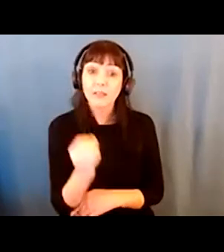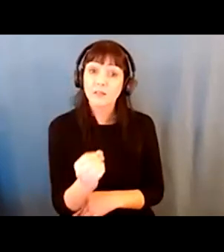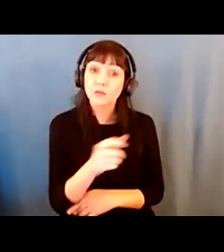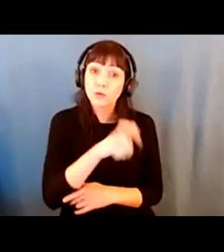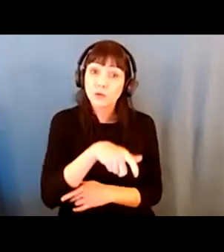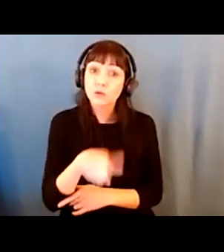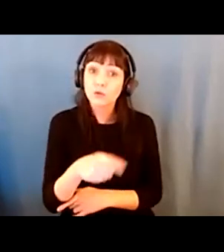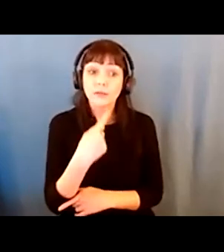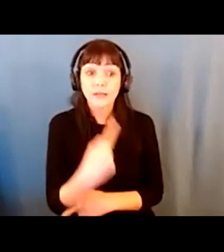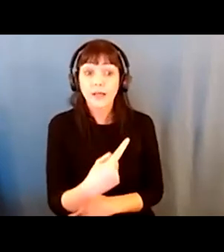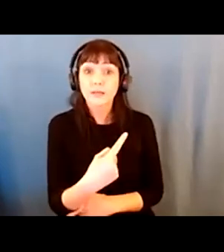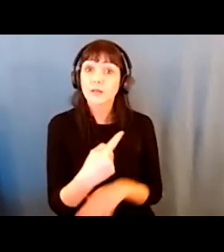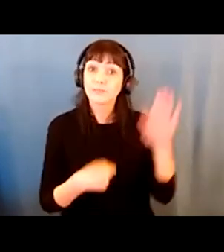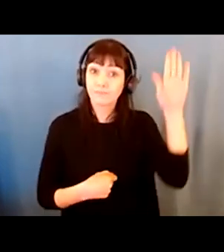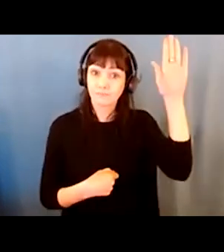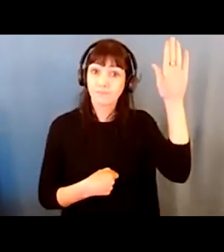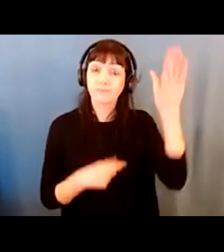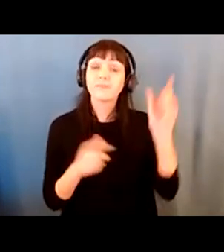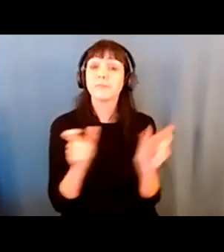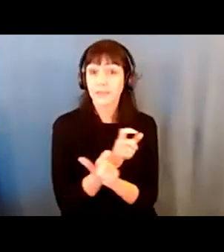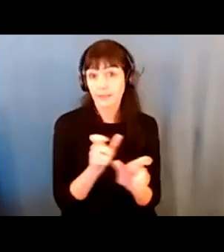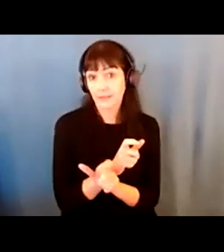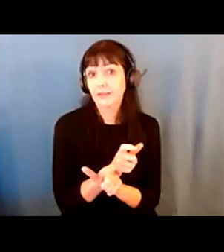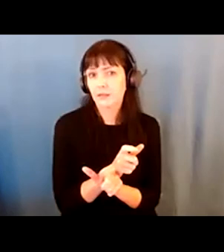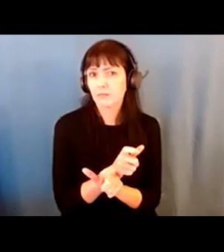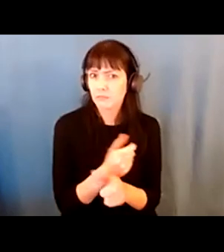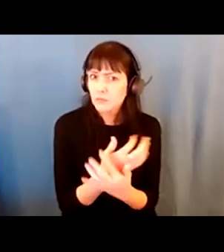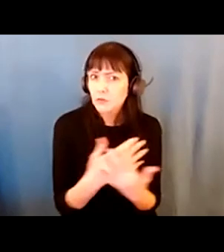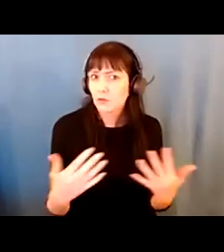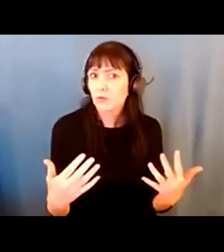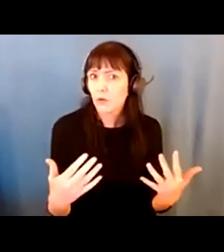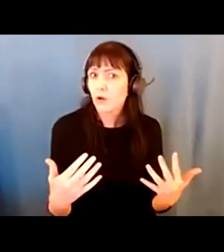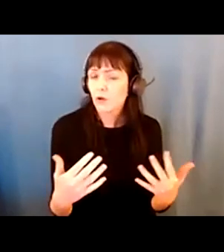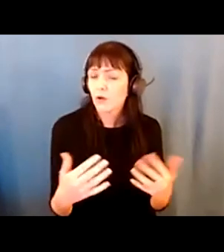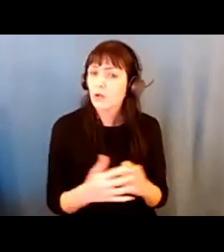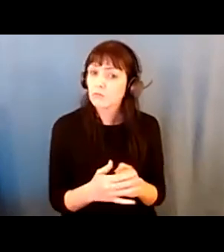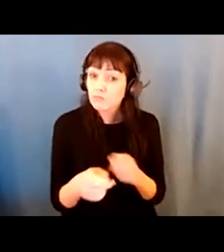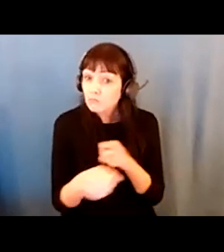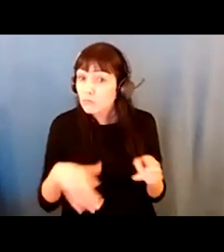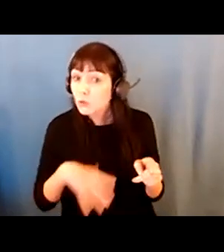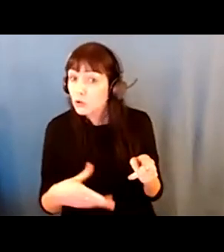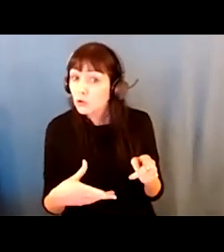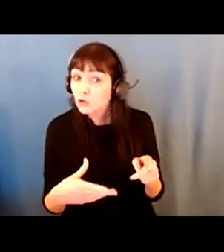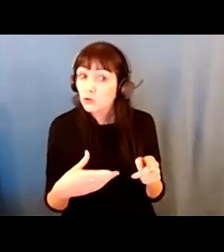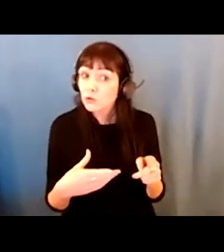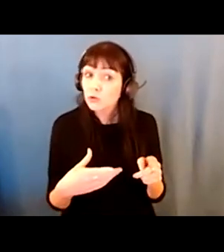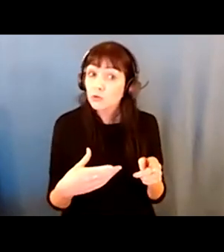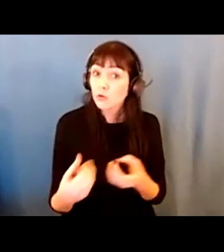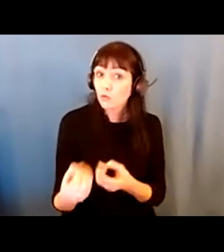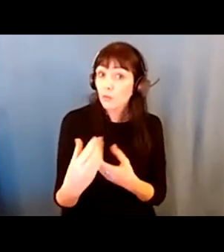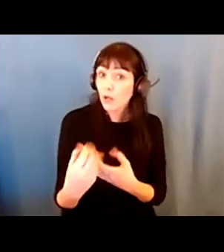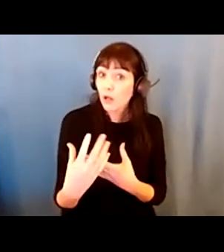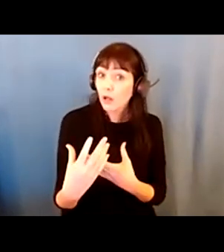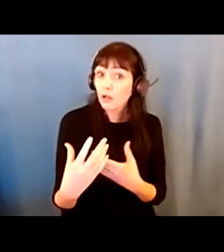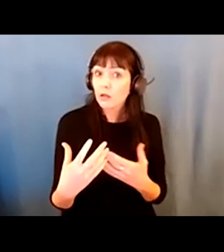dyslexic, which is a big number. But I don't know whether anybody wants to comment on that idea of feeling